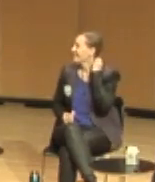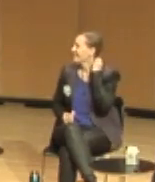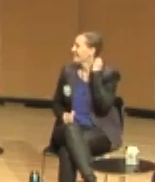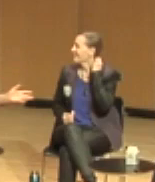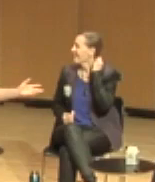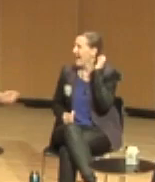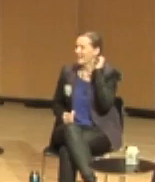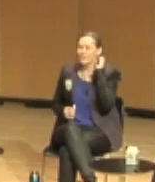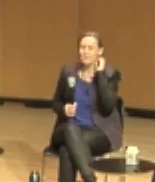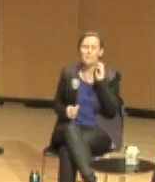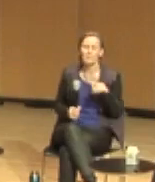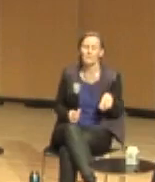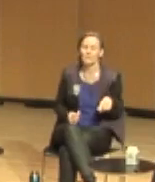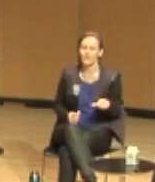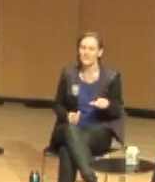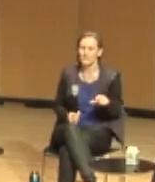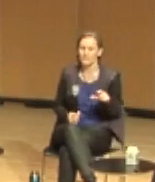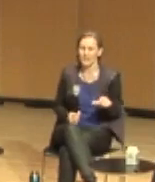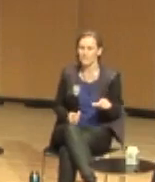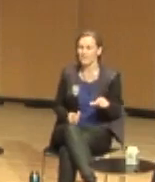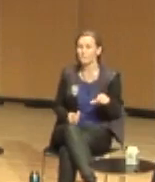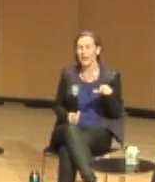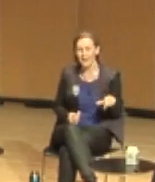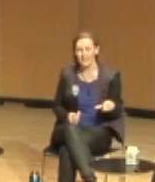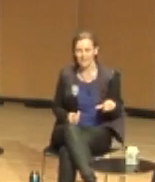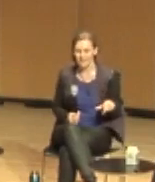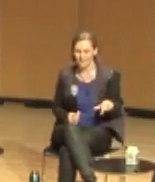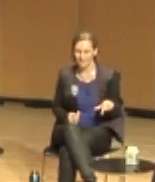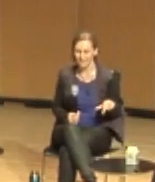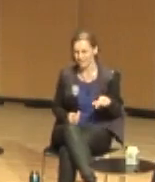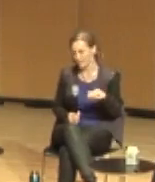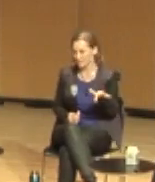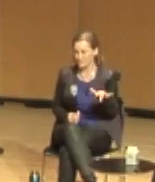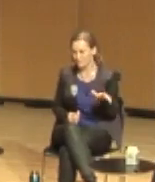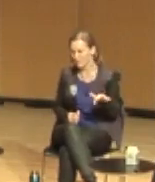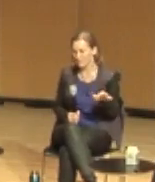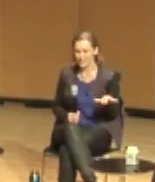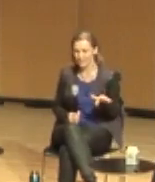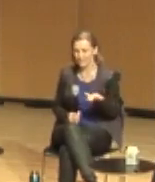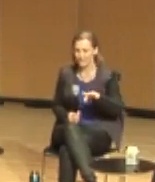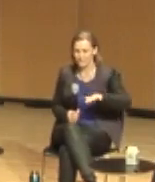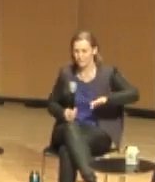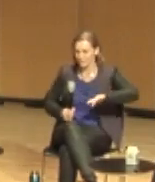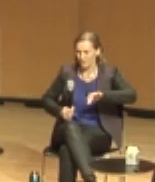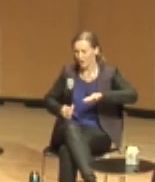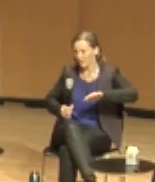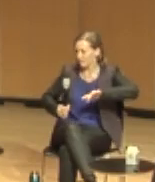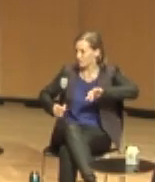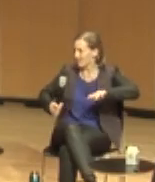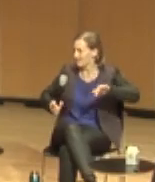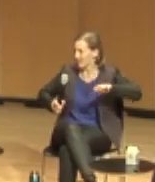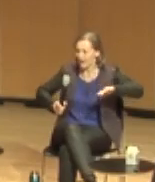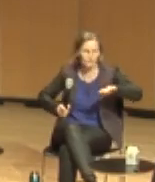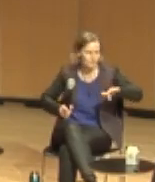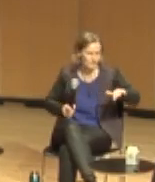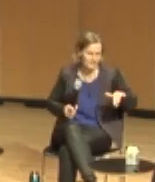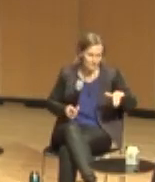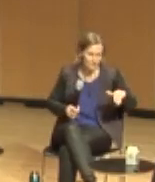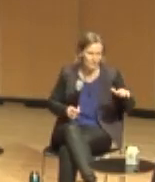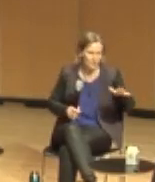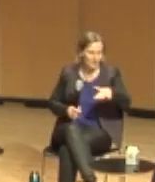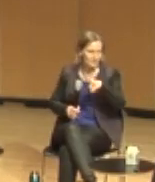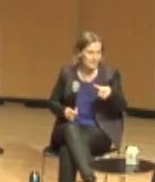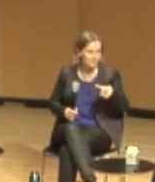a whole plethora and I remember the first time we read the new baby trying out